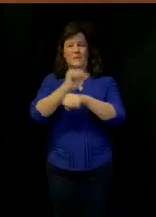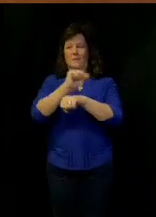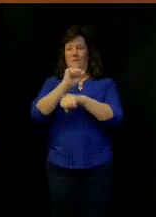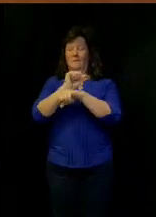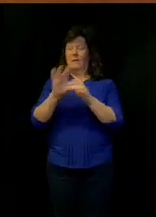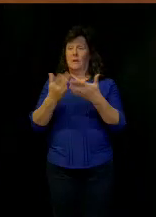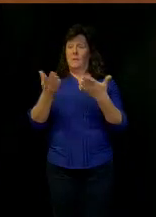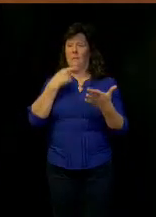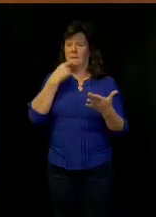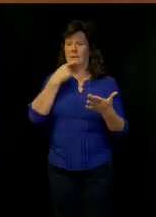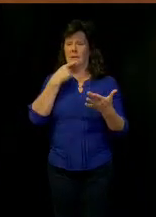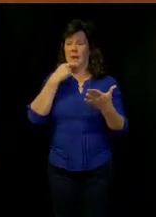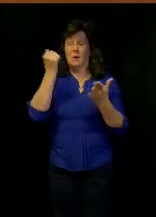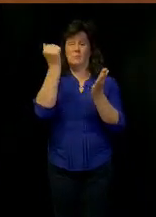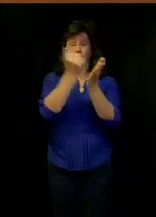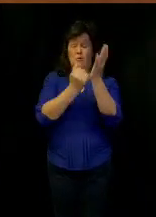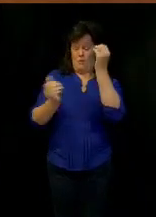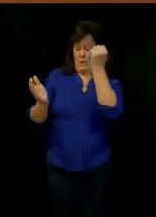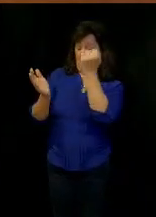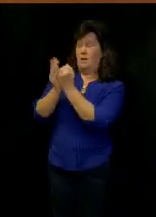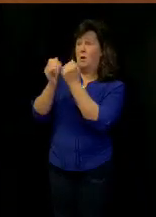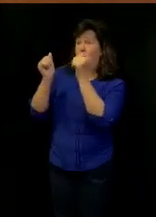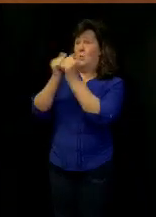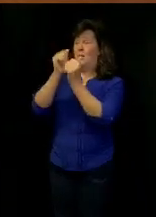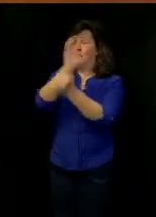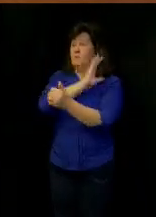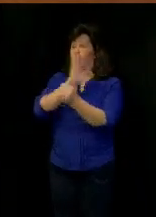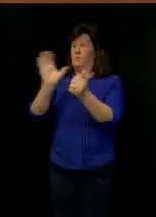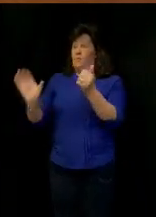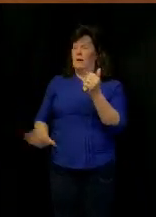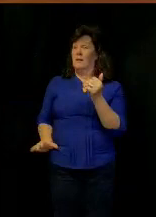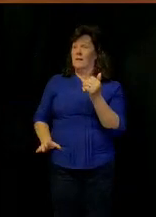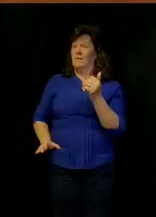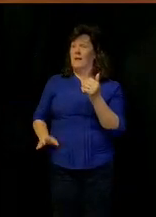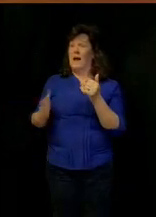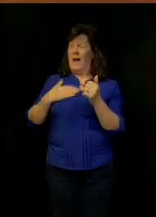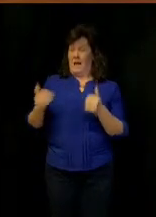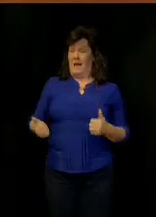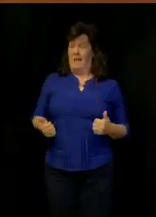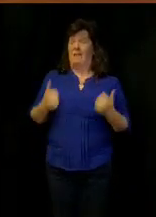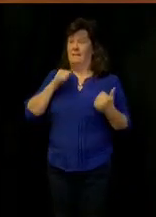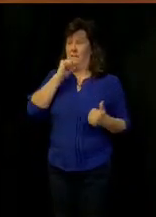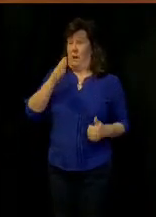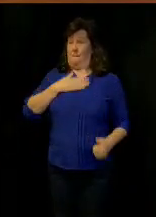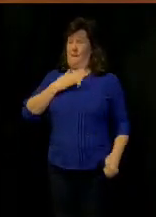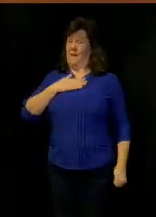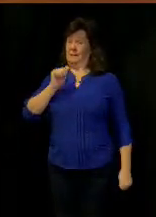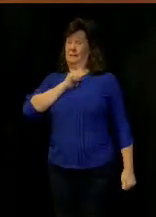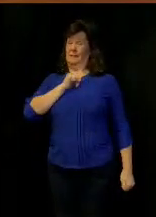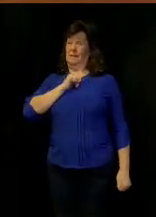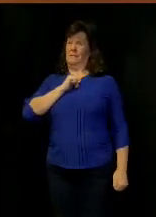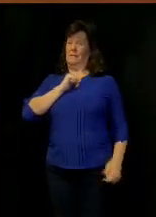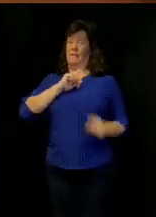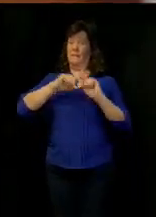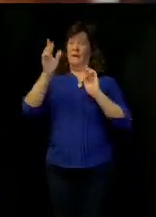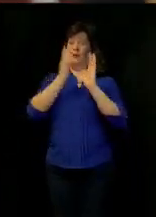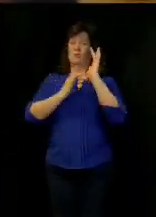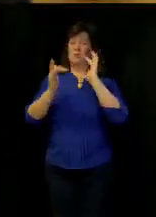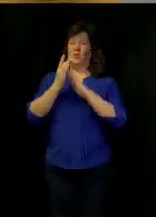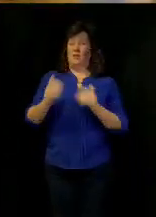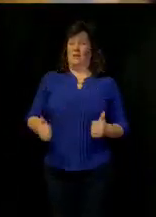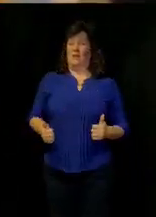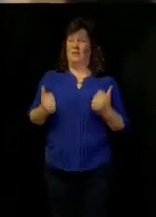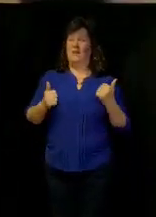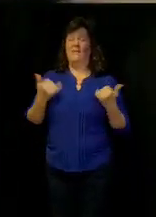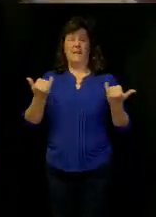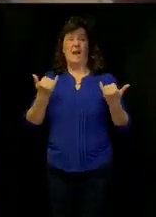Bible says you've been crucified. I've been crucified with Christ. Nevertheless, I live, yet not I, but Christ that lives in me. And the life that